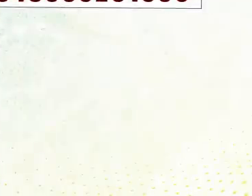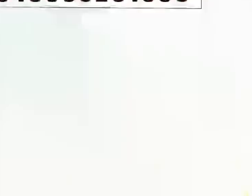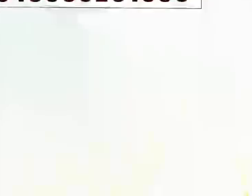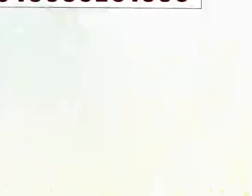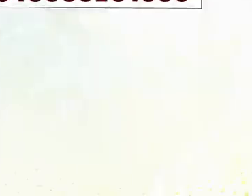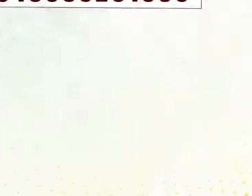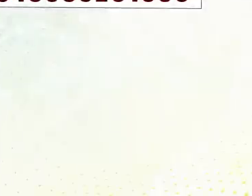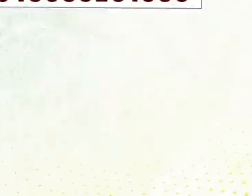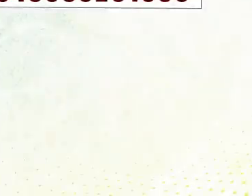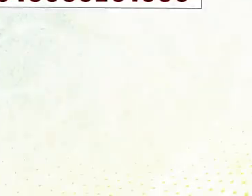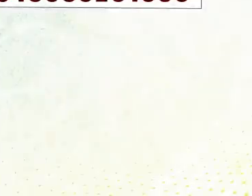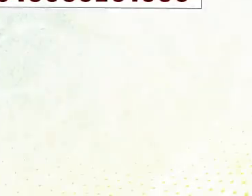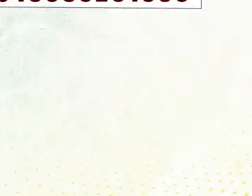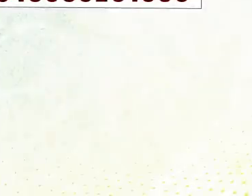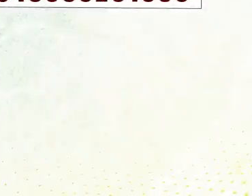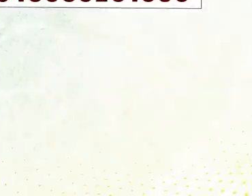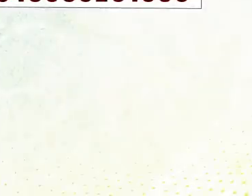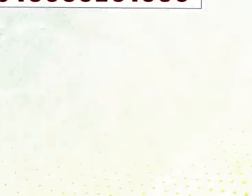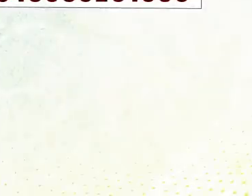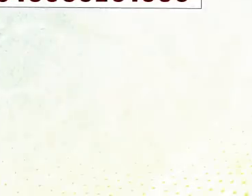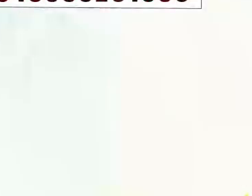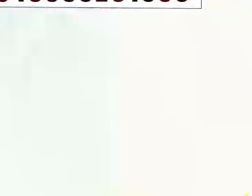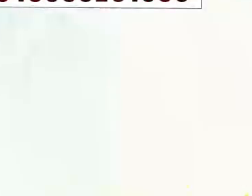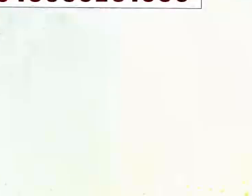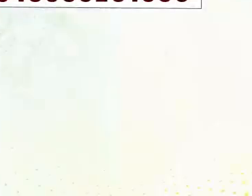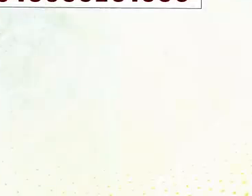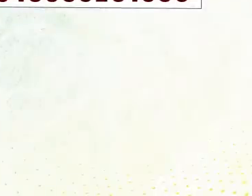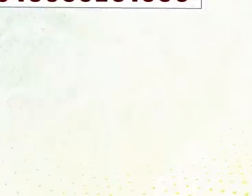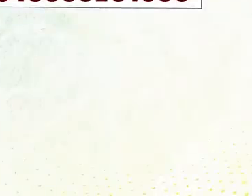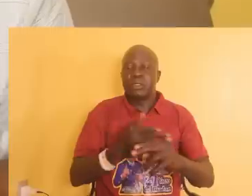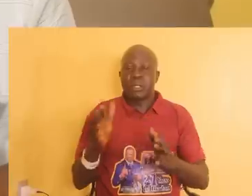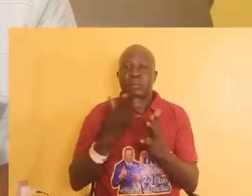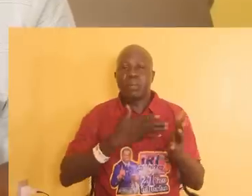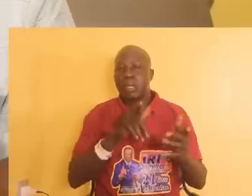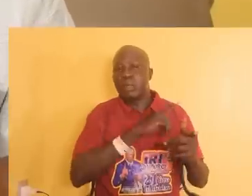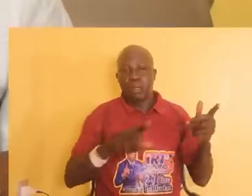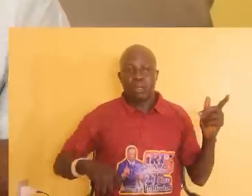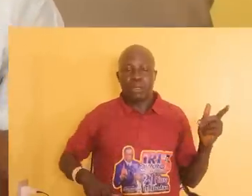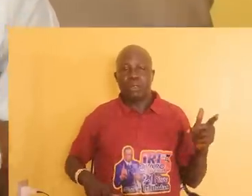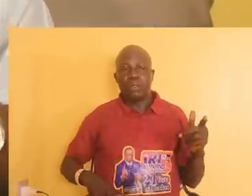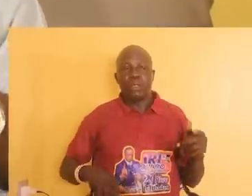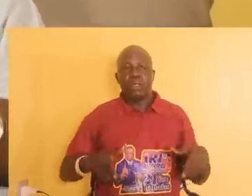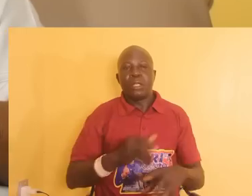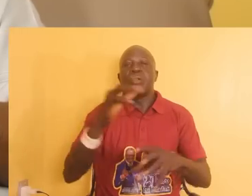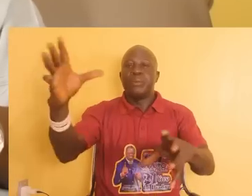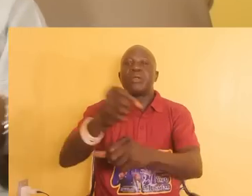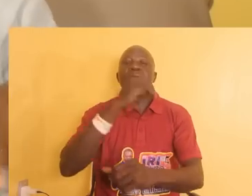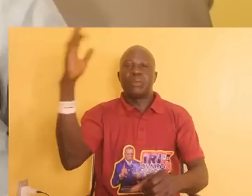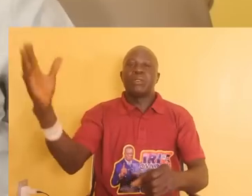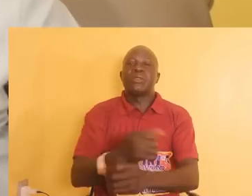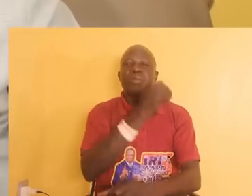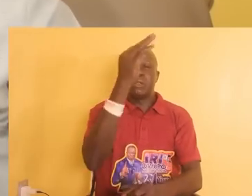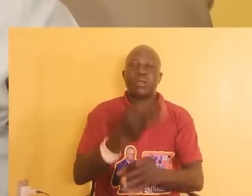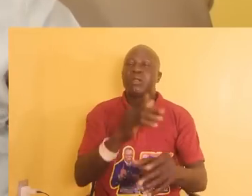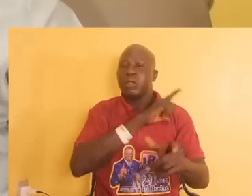se baba mi se ranse yin o ni doku o loruko jesu Jesus' name, my Lord. Back where, my boy. Bring out your symbol of